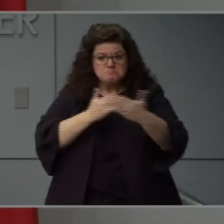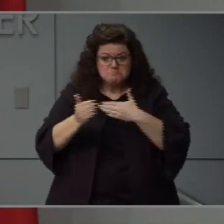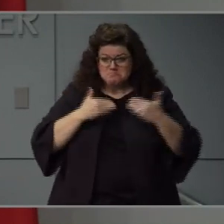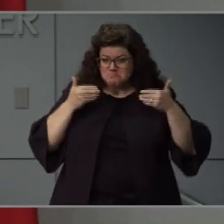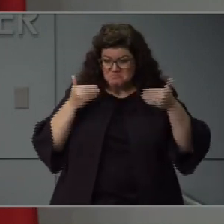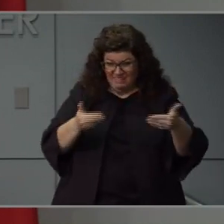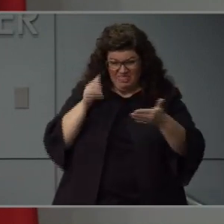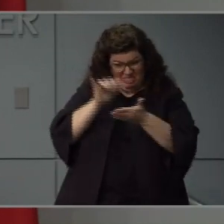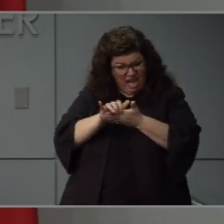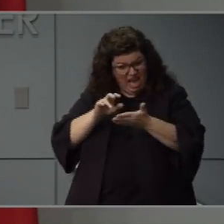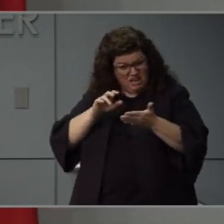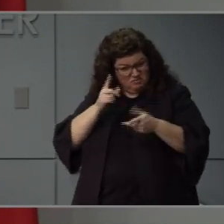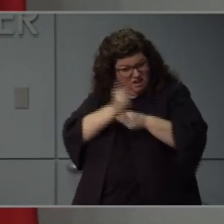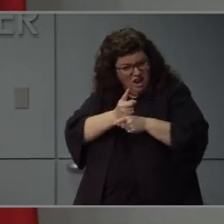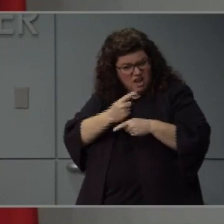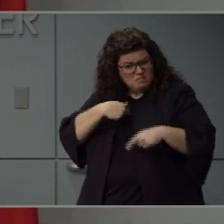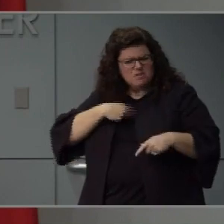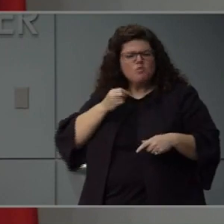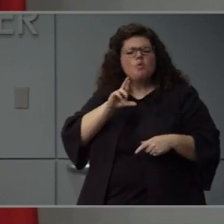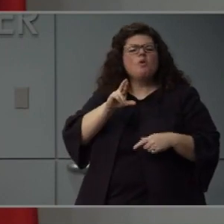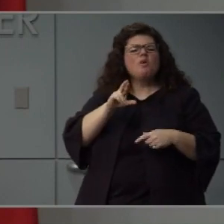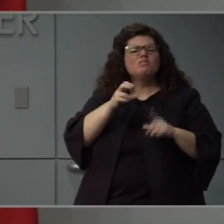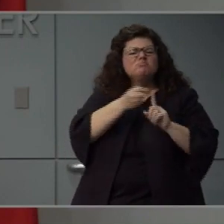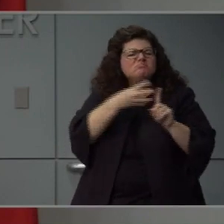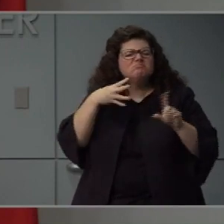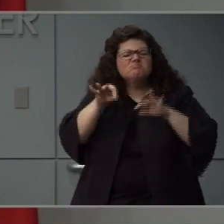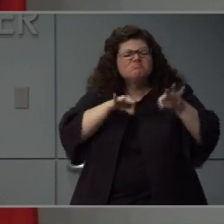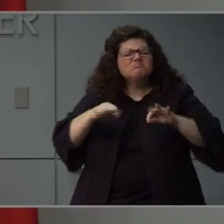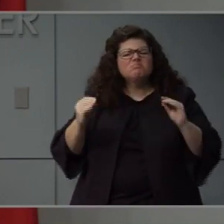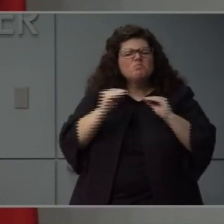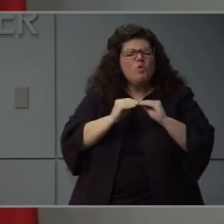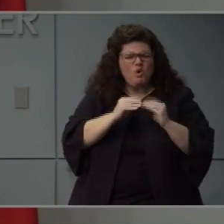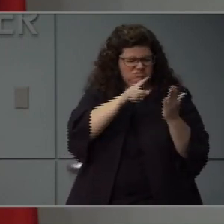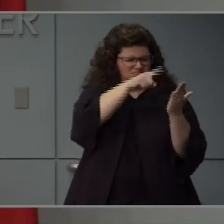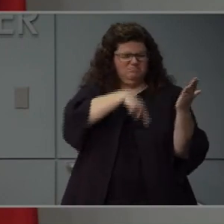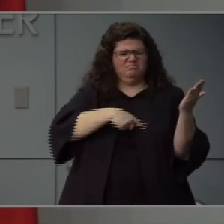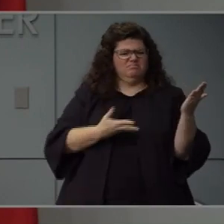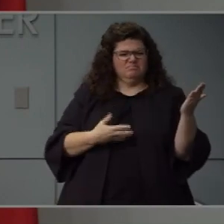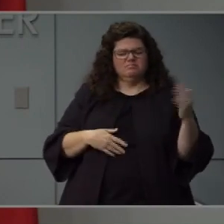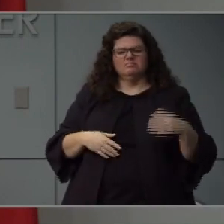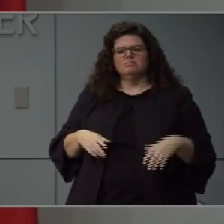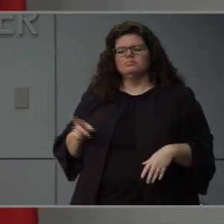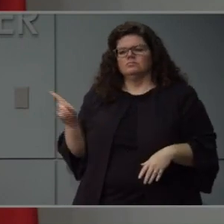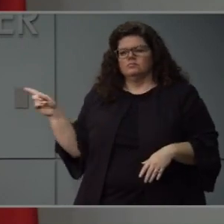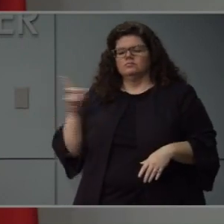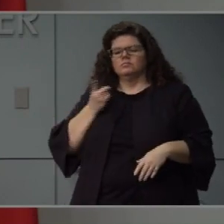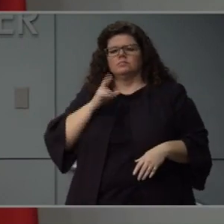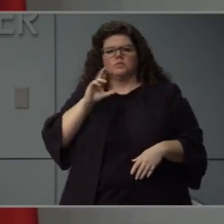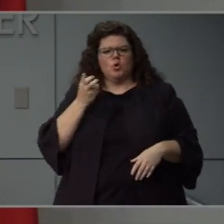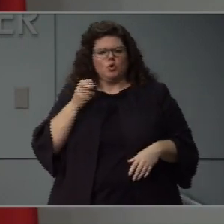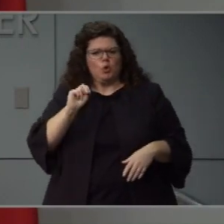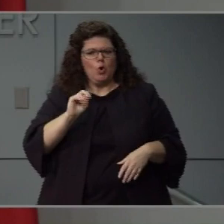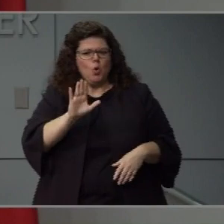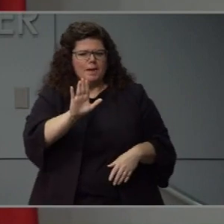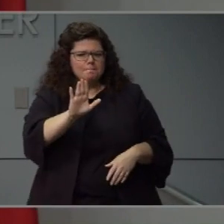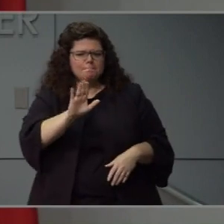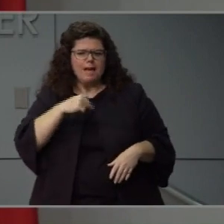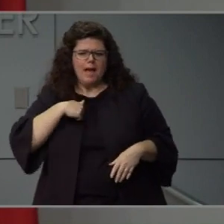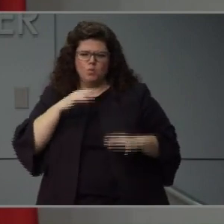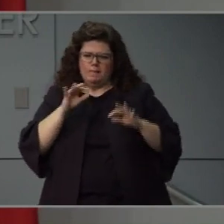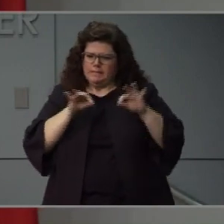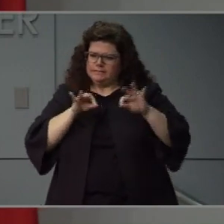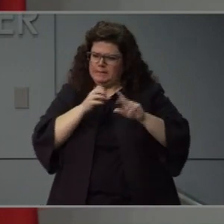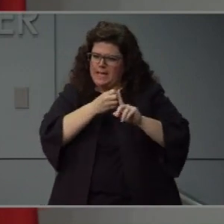the protocol is, or could you clarify further? It is more the latter, but let me have a nuance to what you